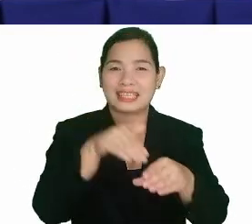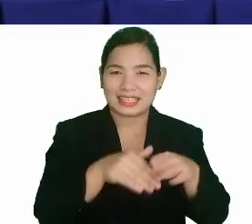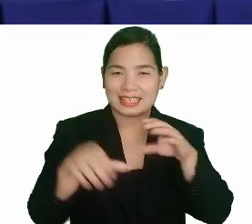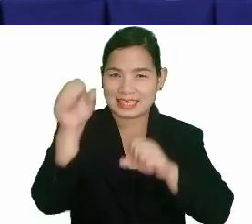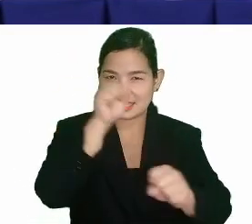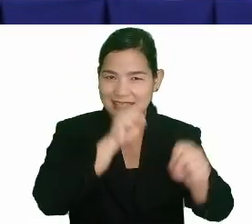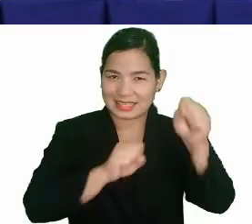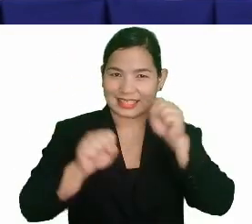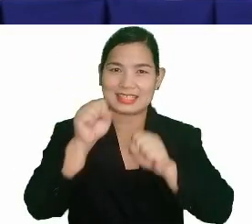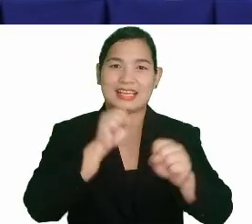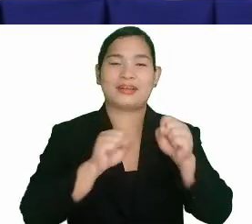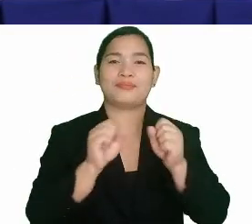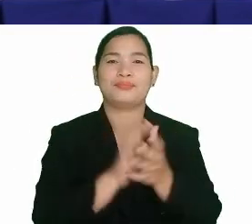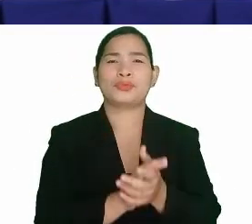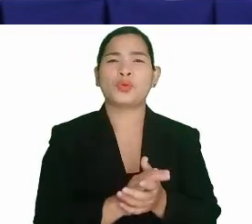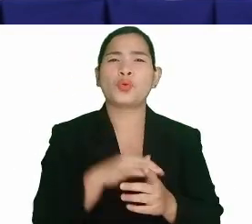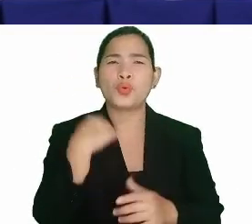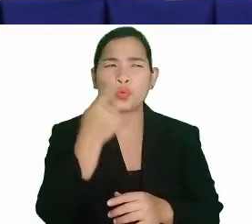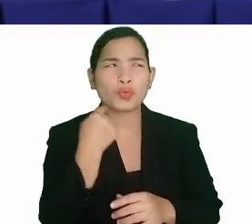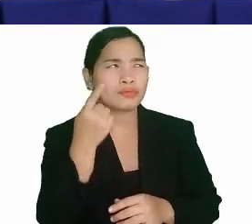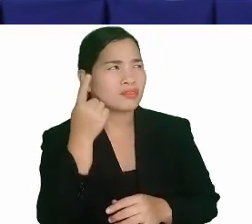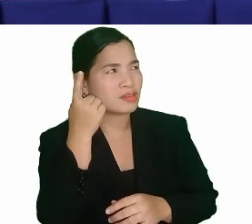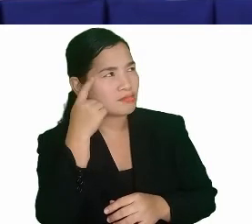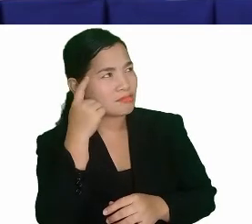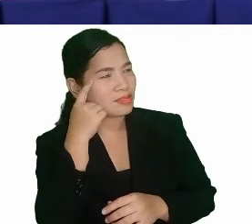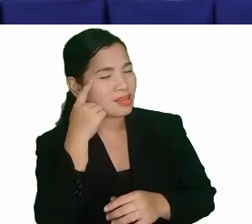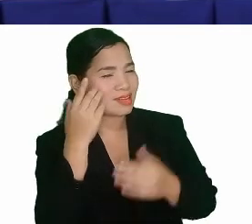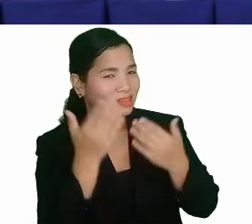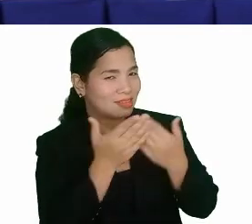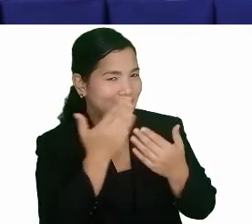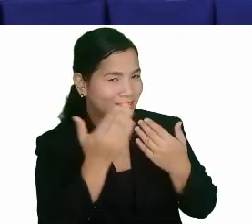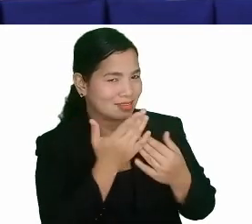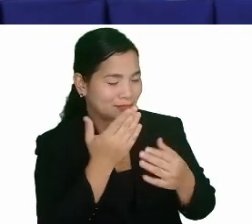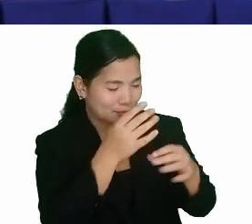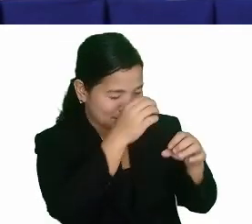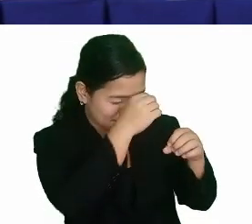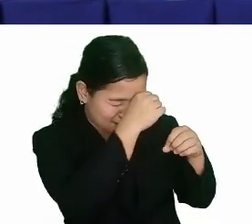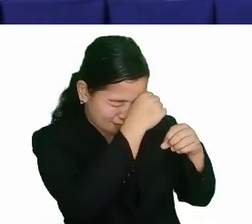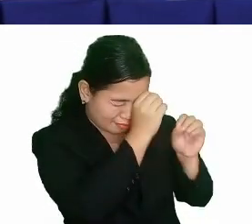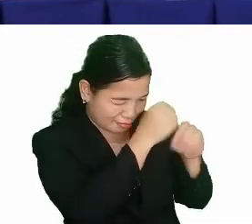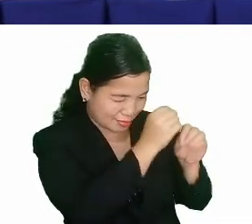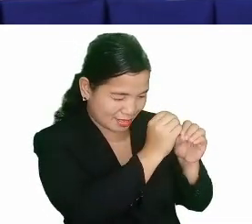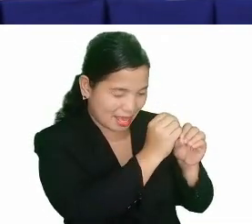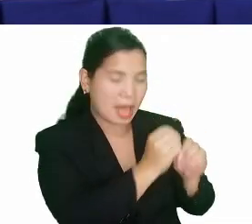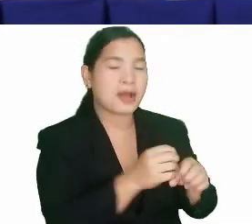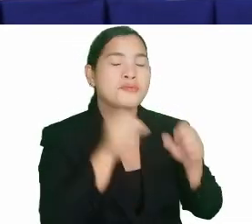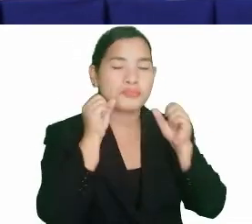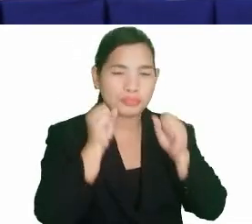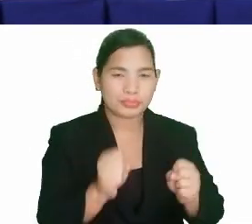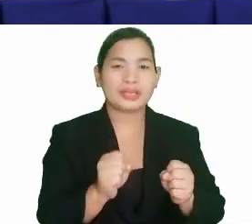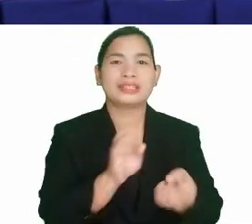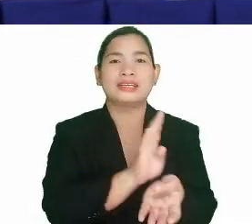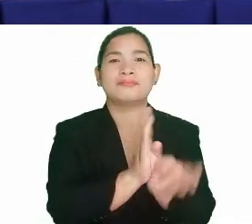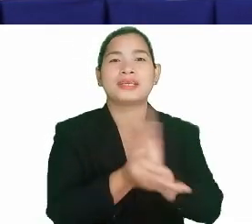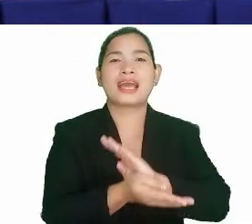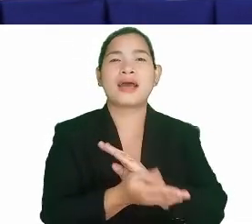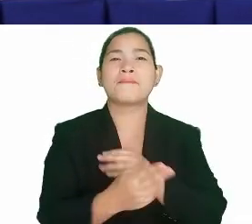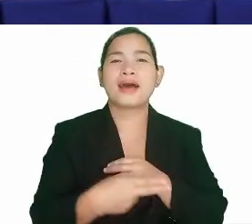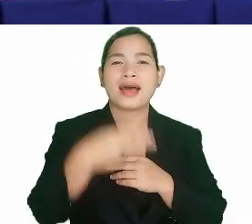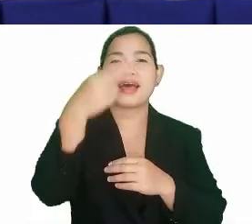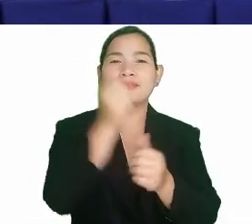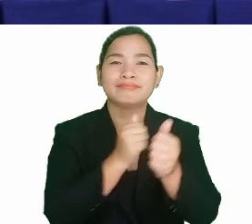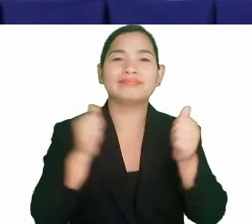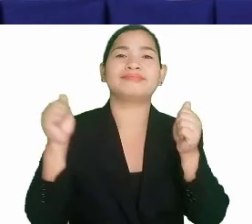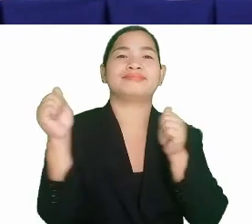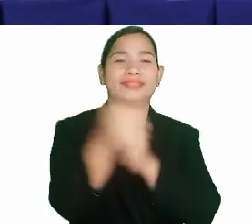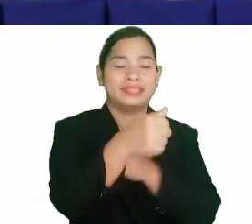science. Who could have thought that a simple lens with a limited ability would lead to highly advanced